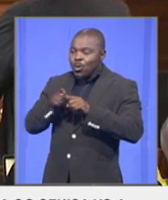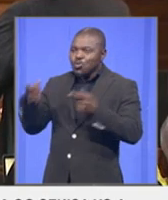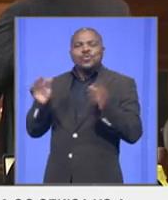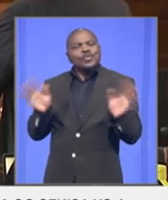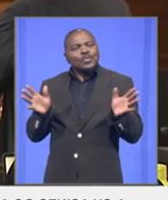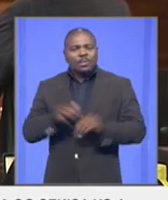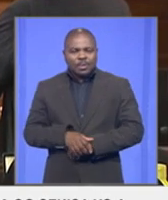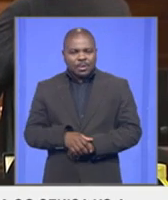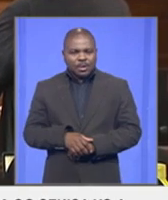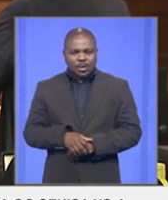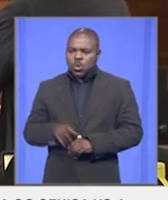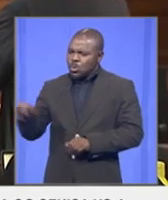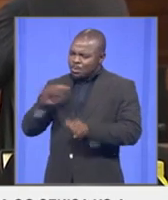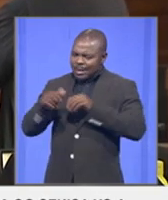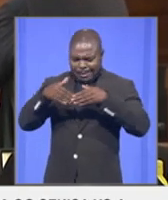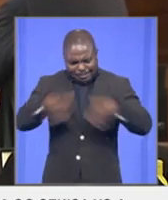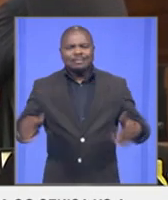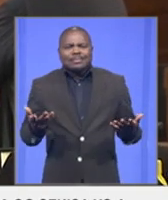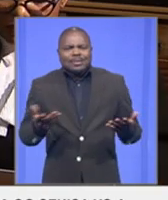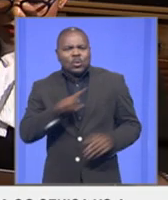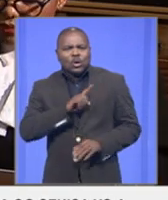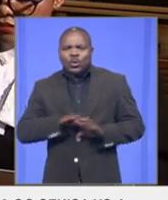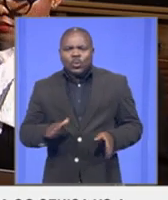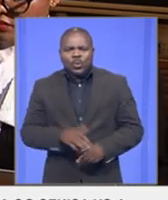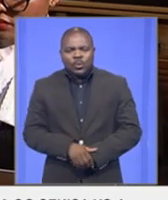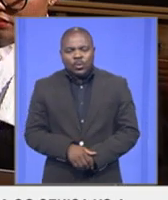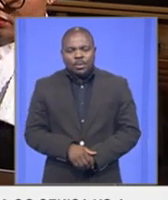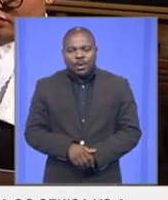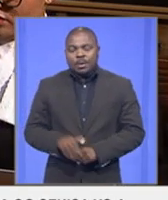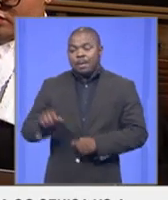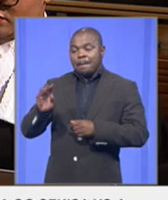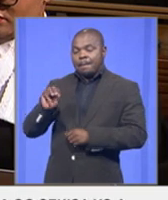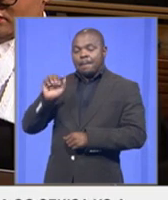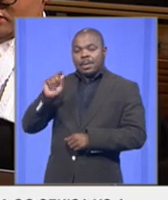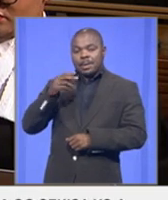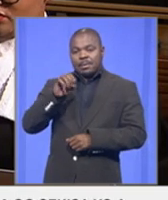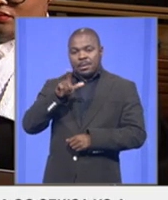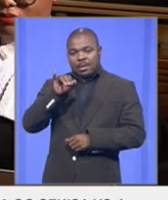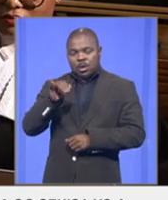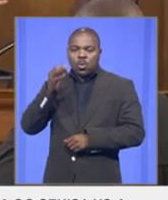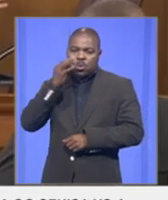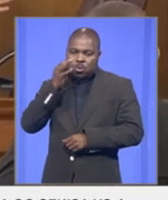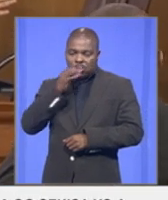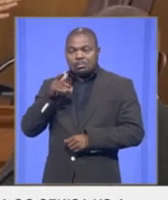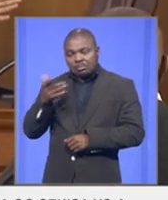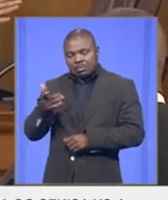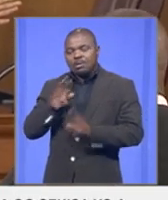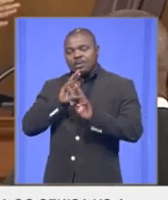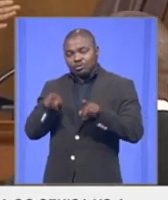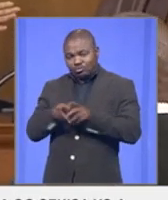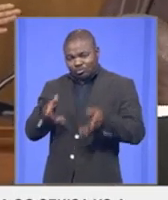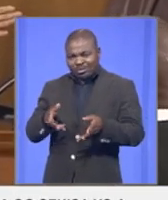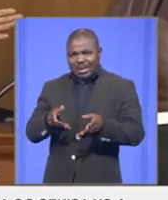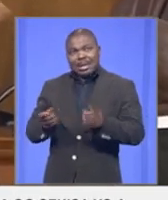Why didn't you just stay out of it? Mathibedi o tlhalositse gore dipegelo tsa mothale o ga di a